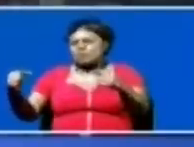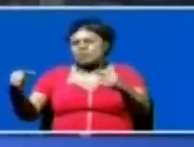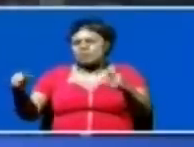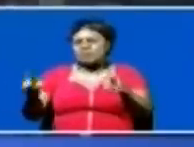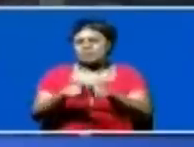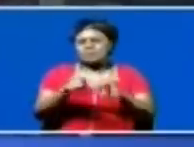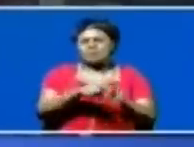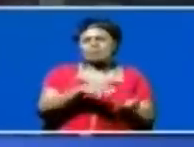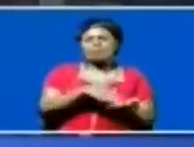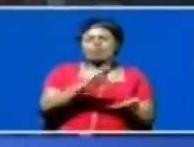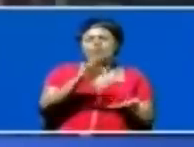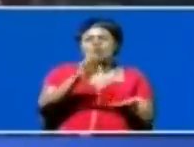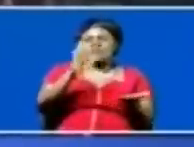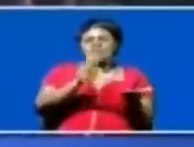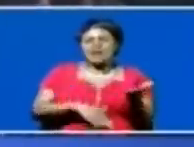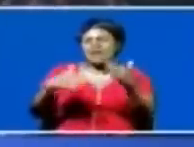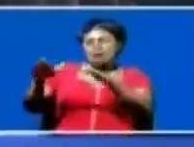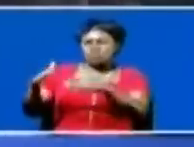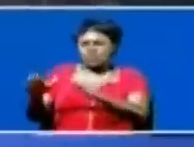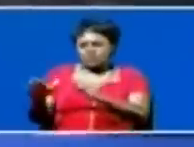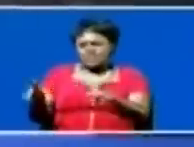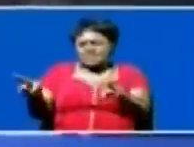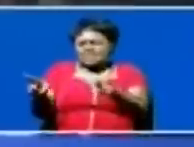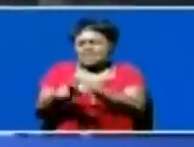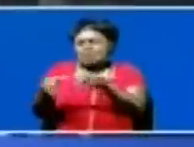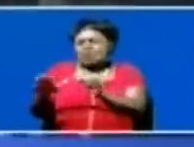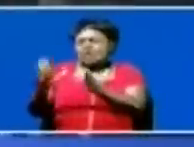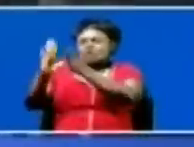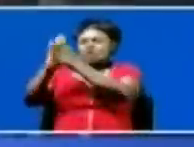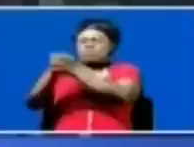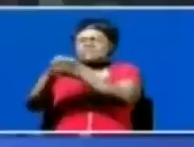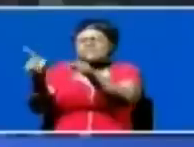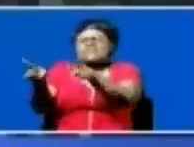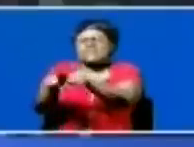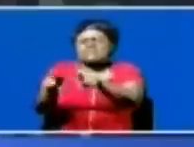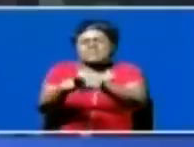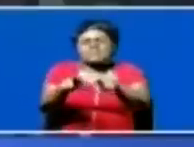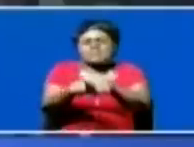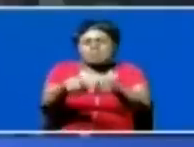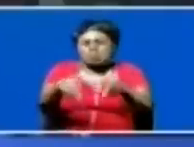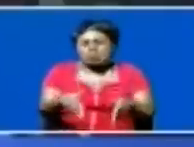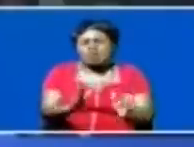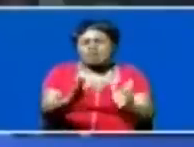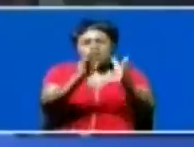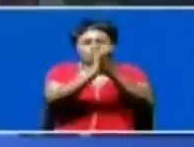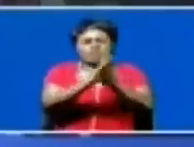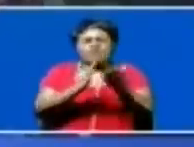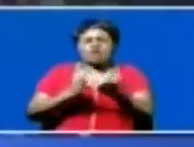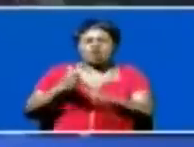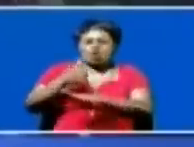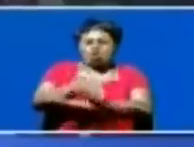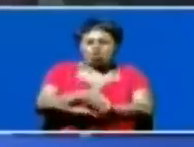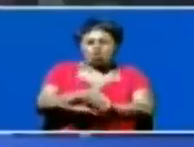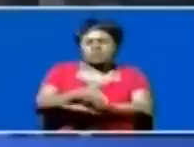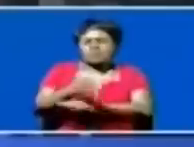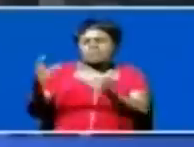more actually than the ones who are outside. The same with the Jubilee. It was the same thing. So it was really a cross-party issue